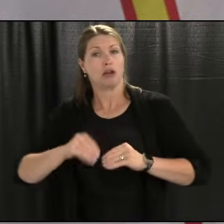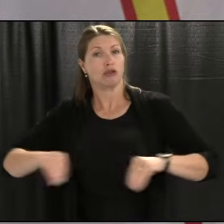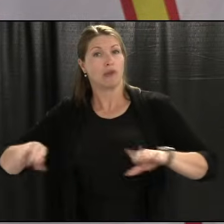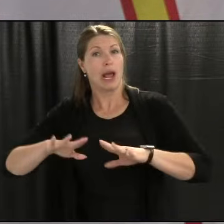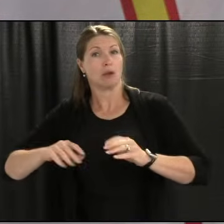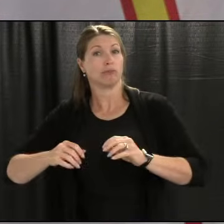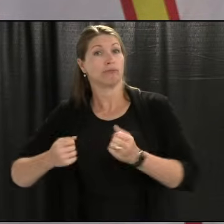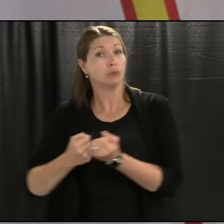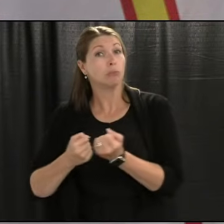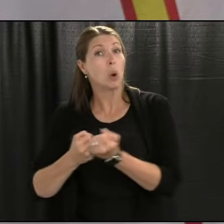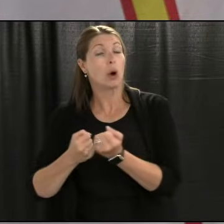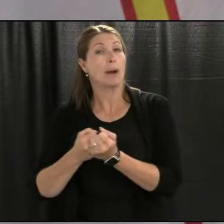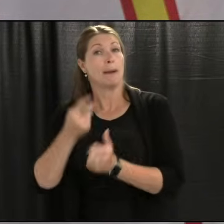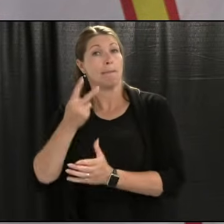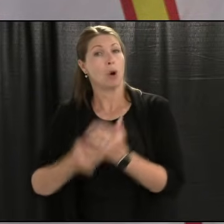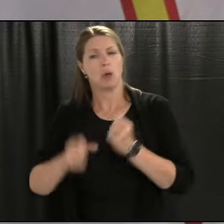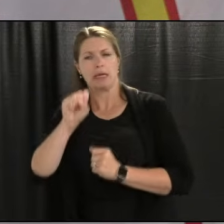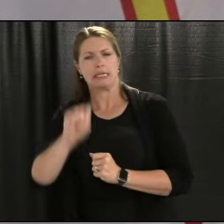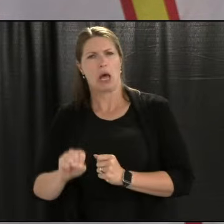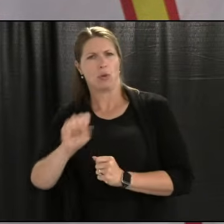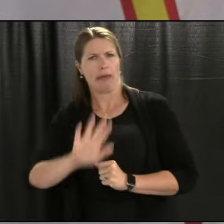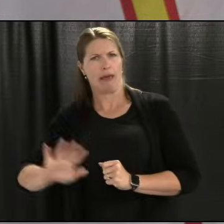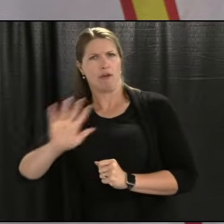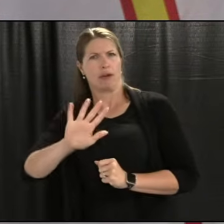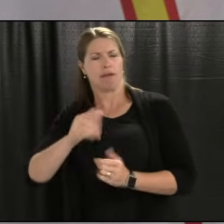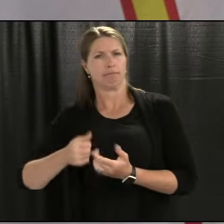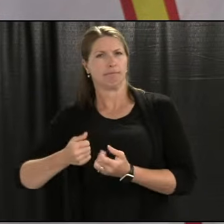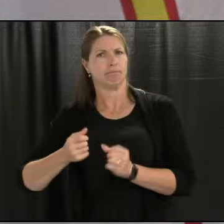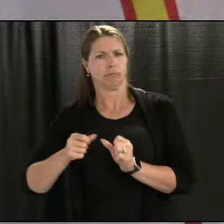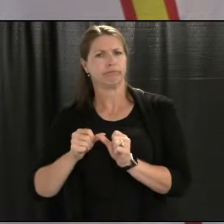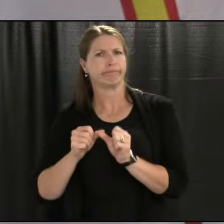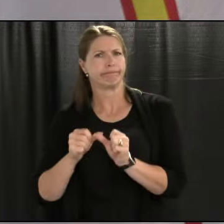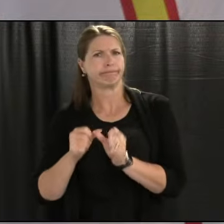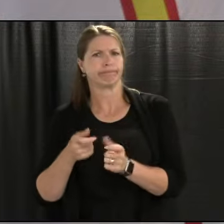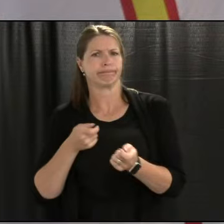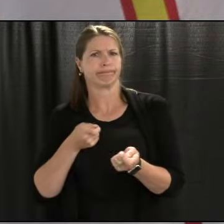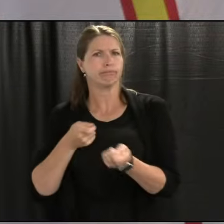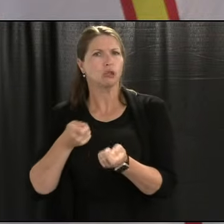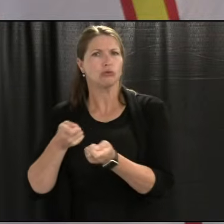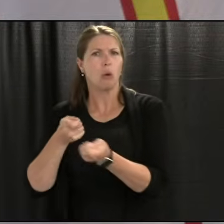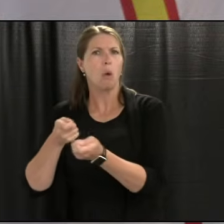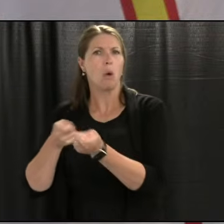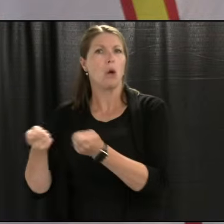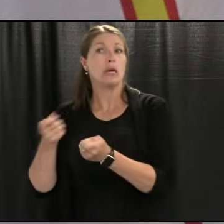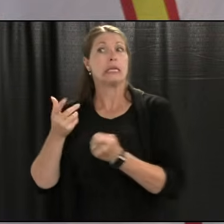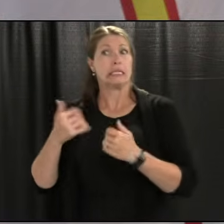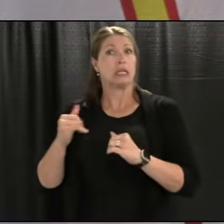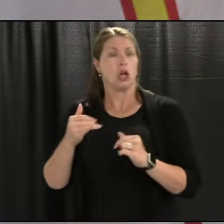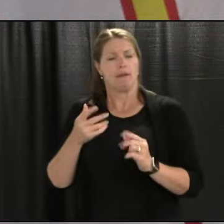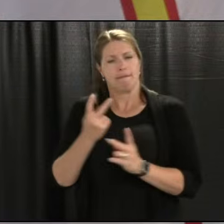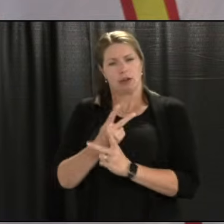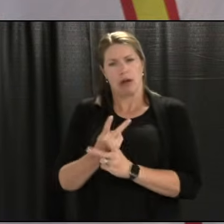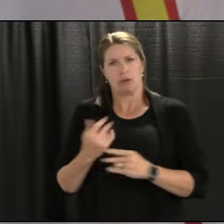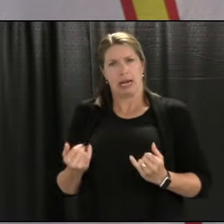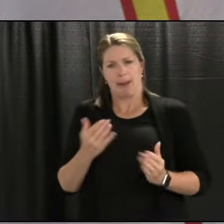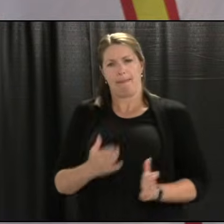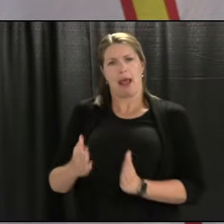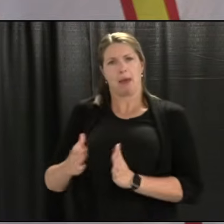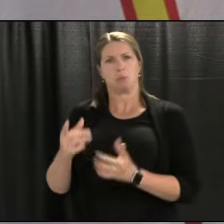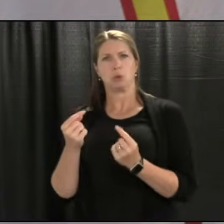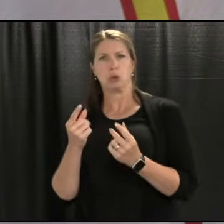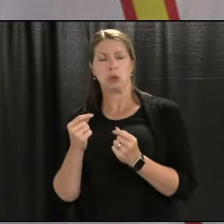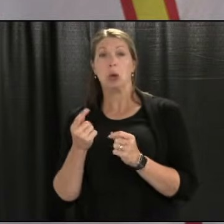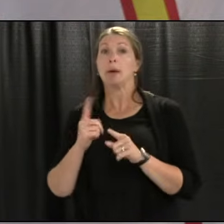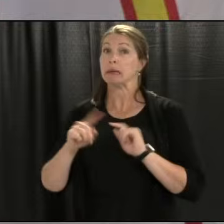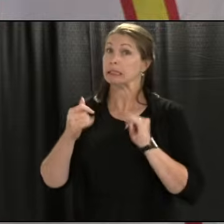management team this morning currently assessing the fire behavior there, and we'll make a plan to action that site, which will